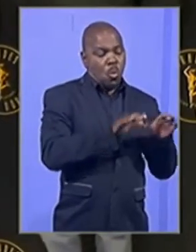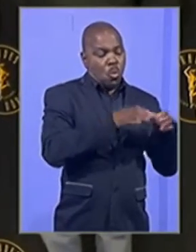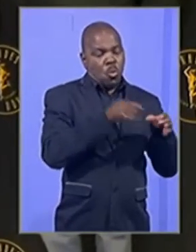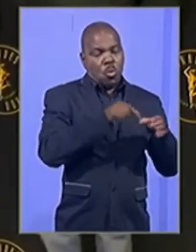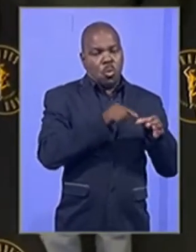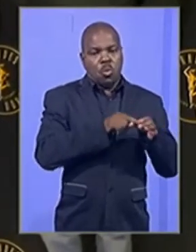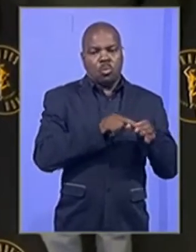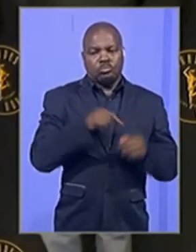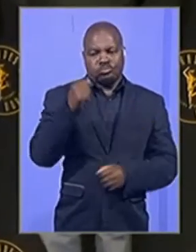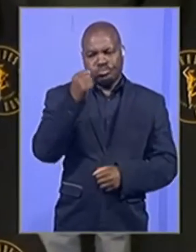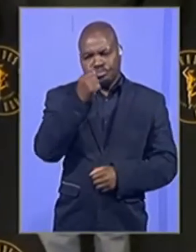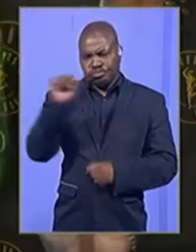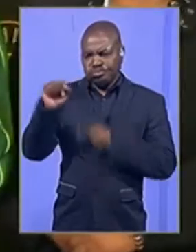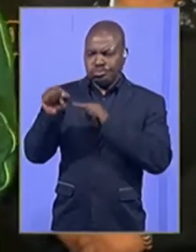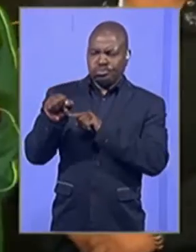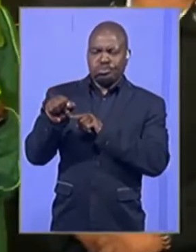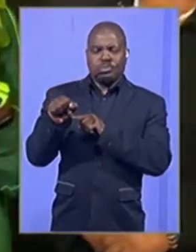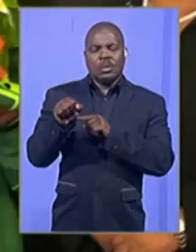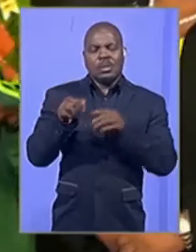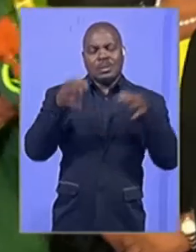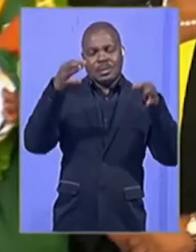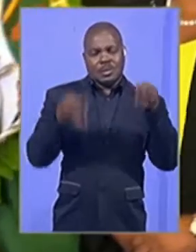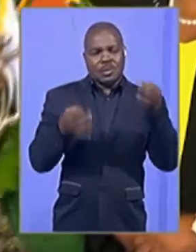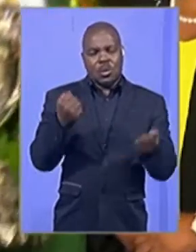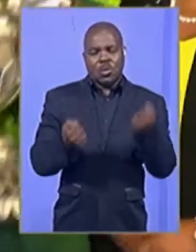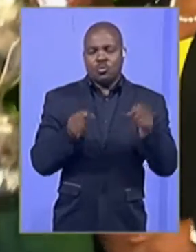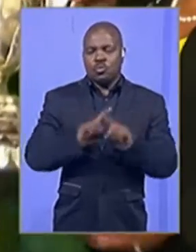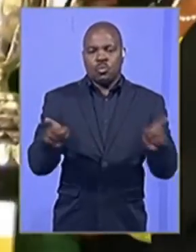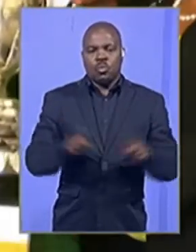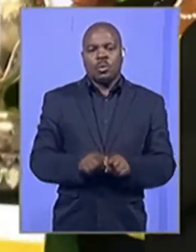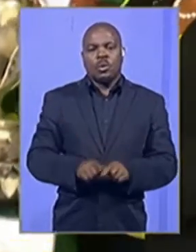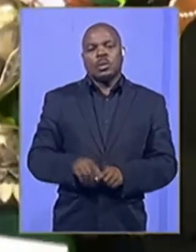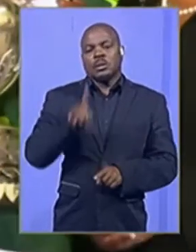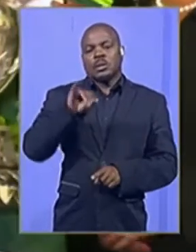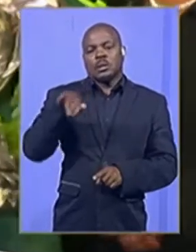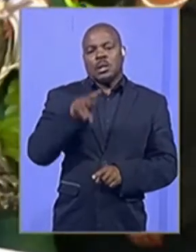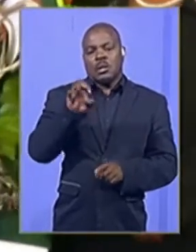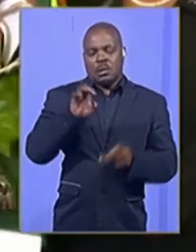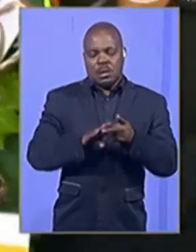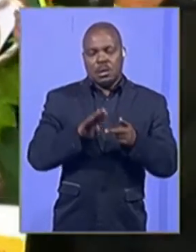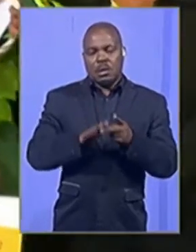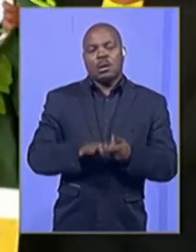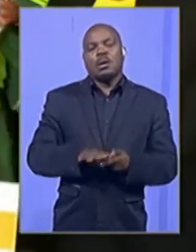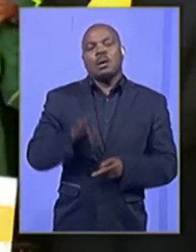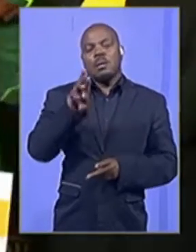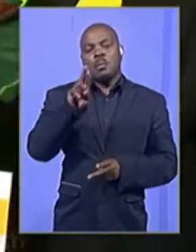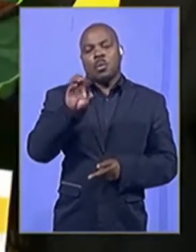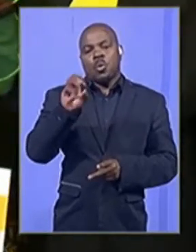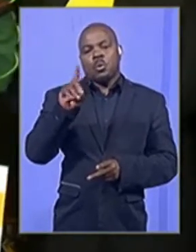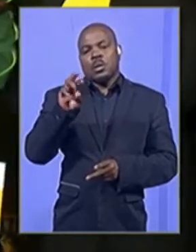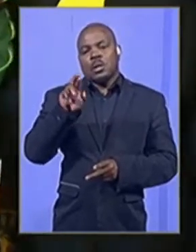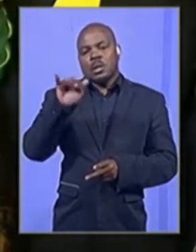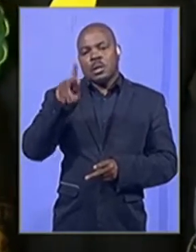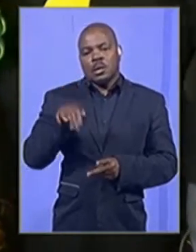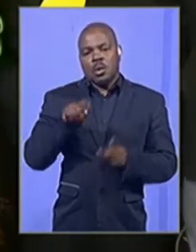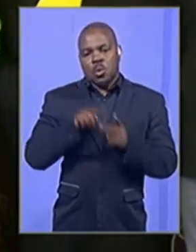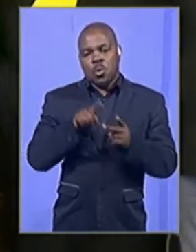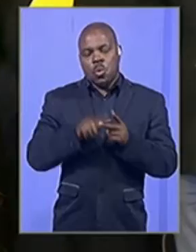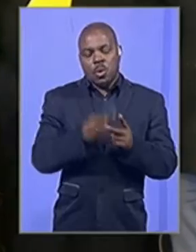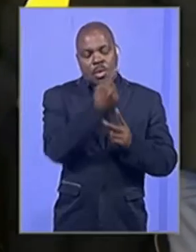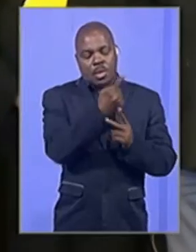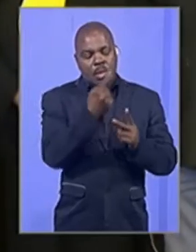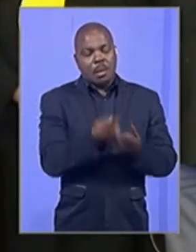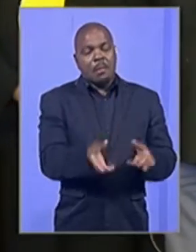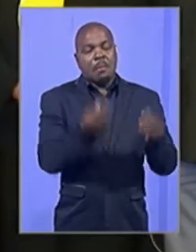ho ba kgahlano le thibelo eo. Tete Dijana le Adele Broderick ba ikeleditswe diranta tsa dikete tse 100 motho ka